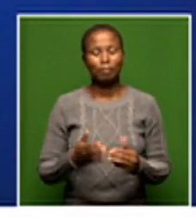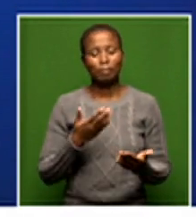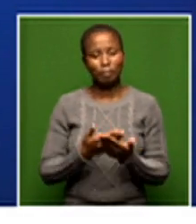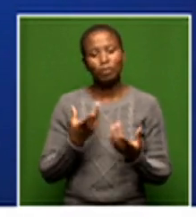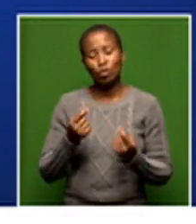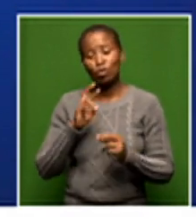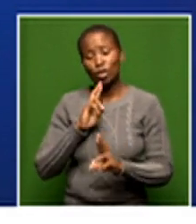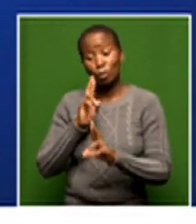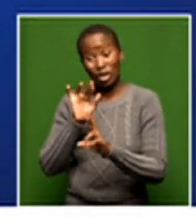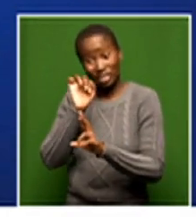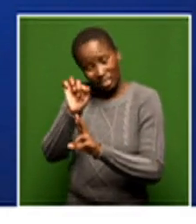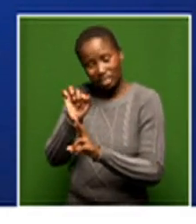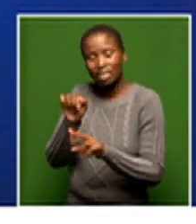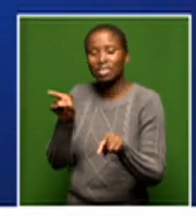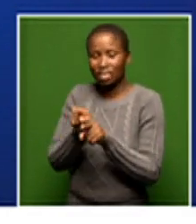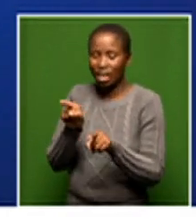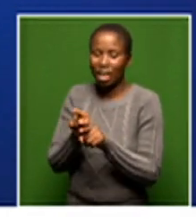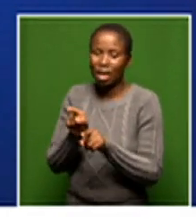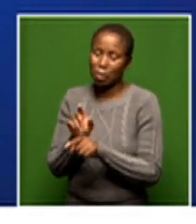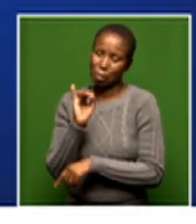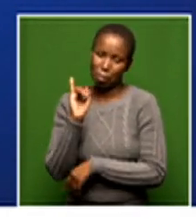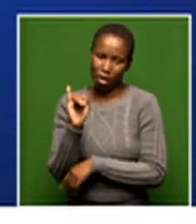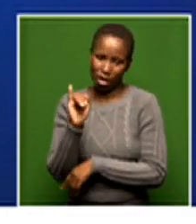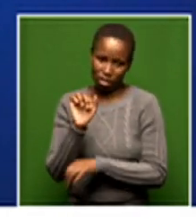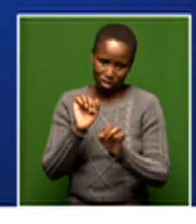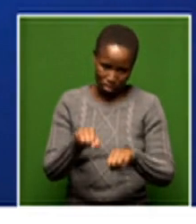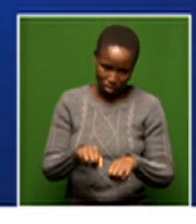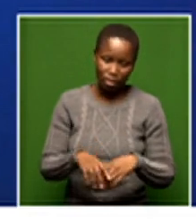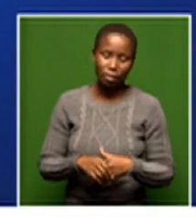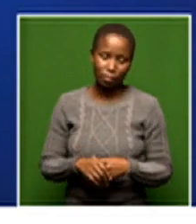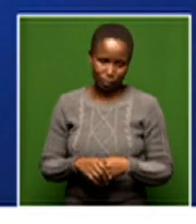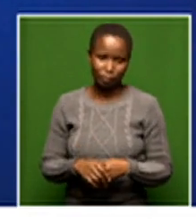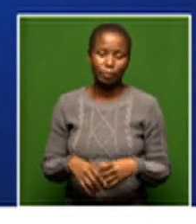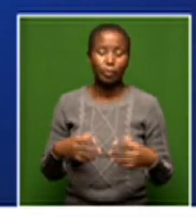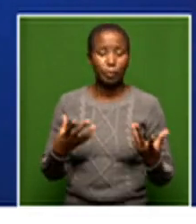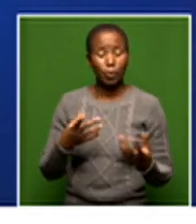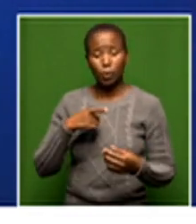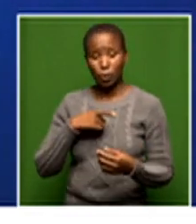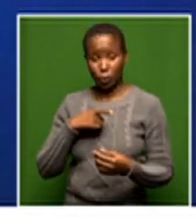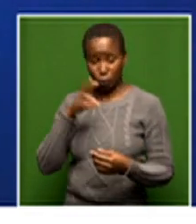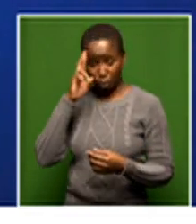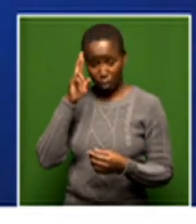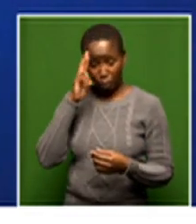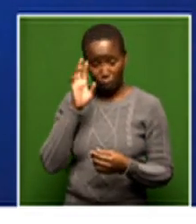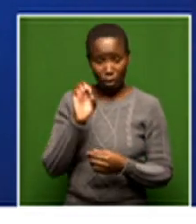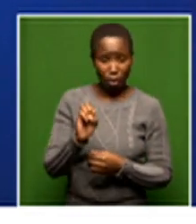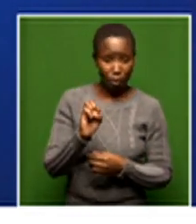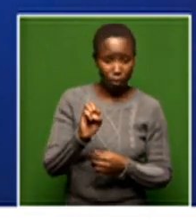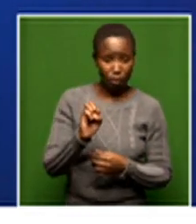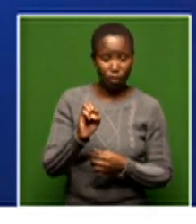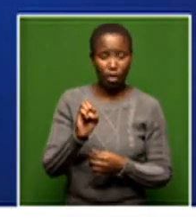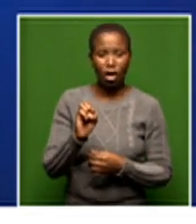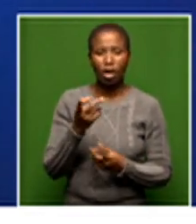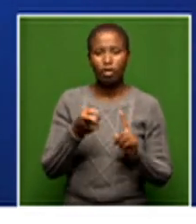the response was also poor. Even though we recall that there was a very huge, in